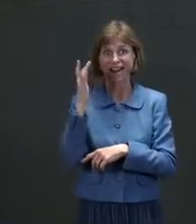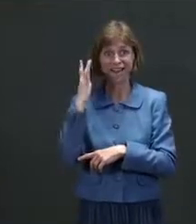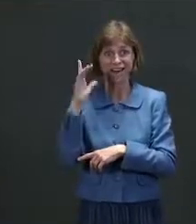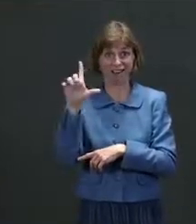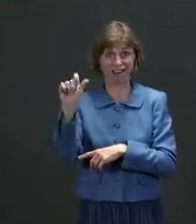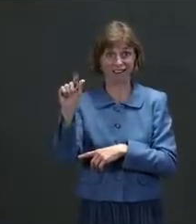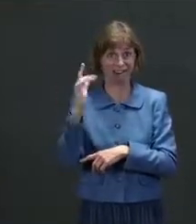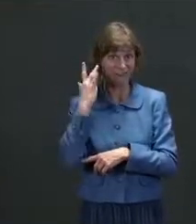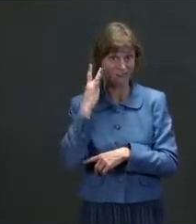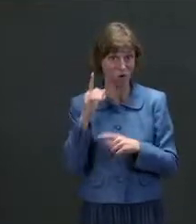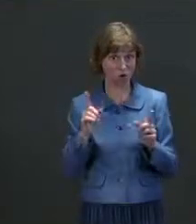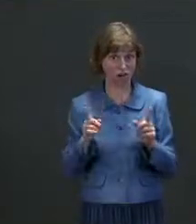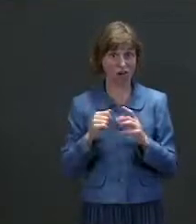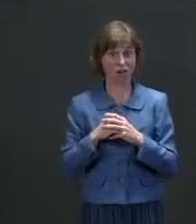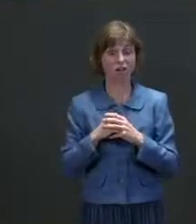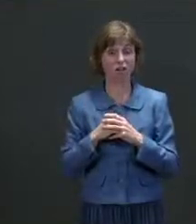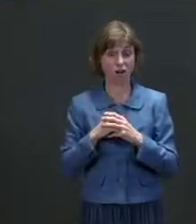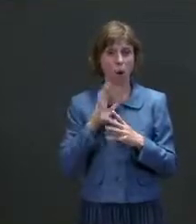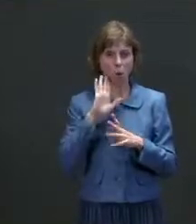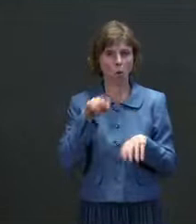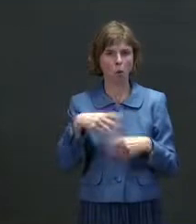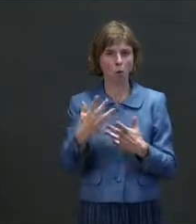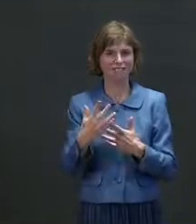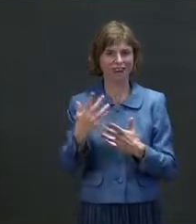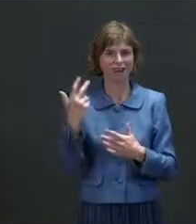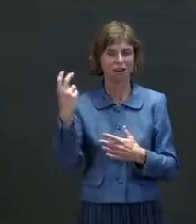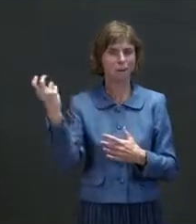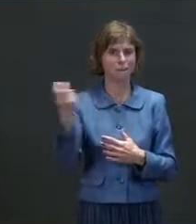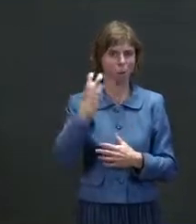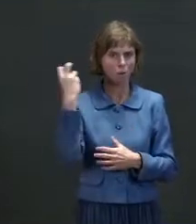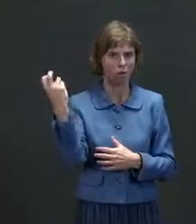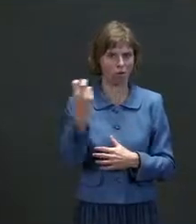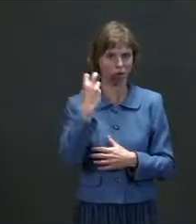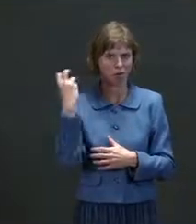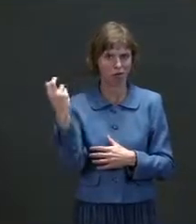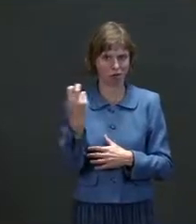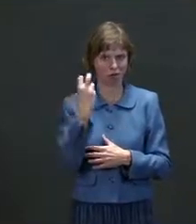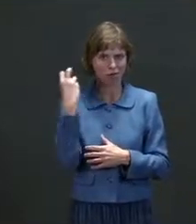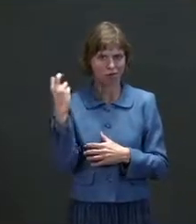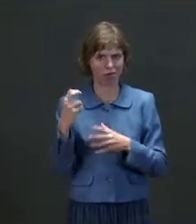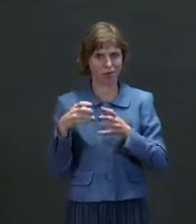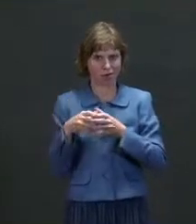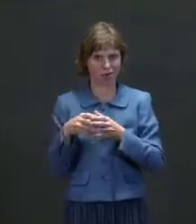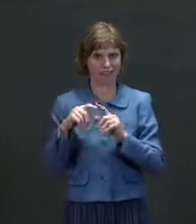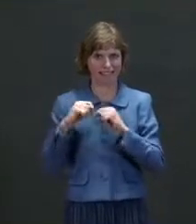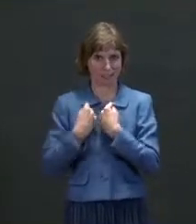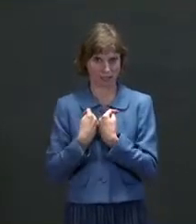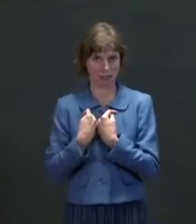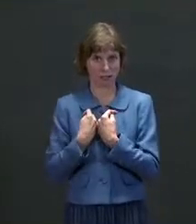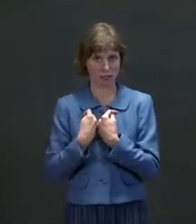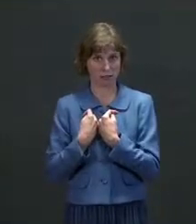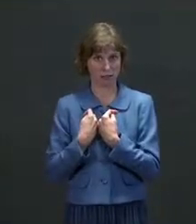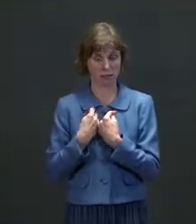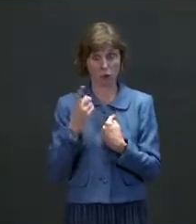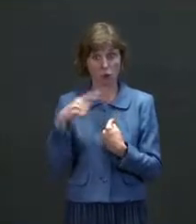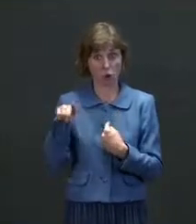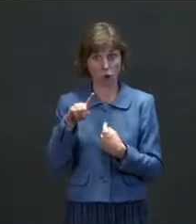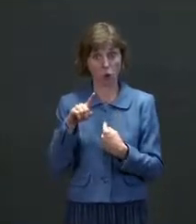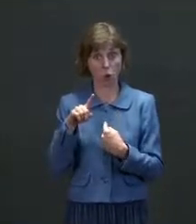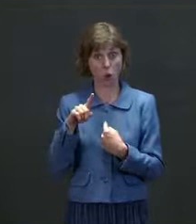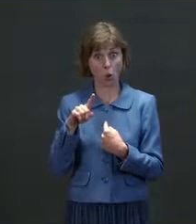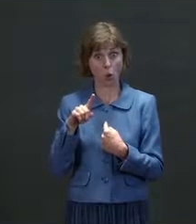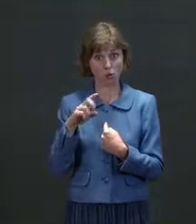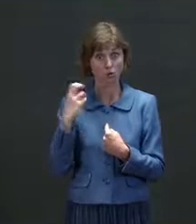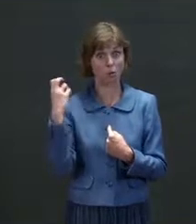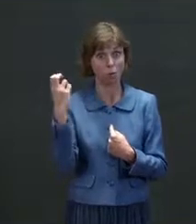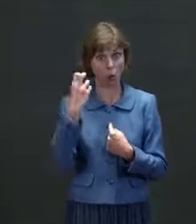to provide mobile teams. And these mobile teams are going to be able to reach those who are not